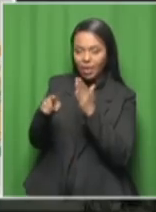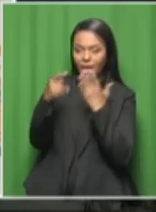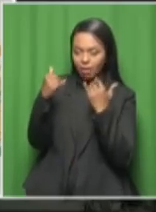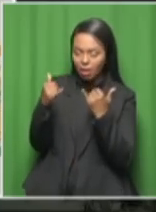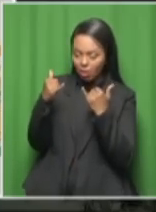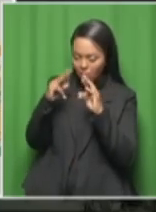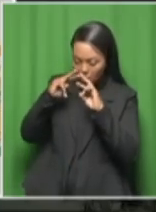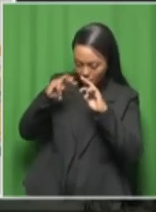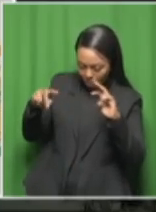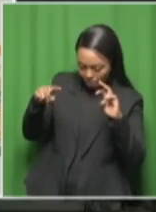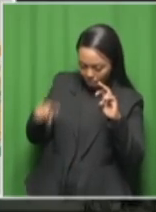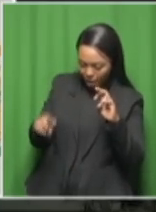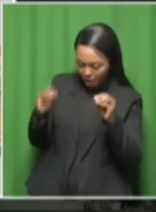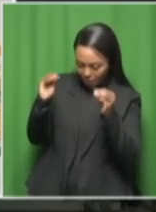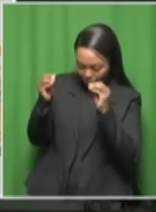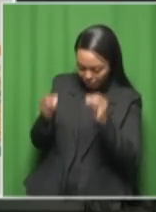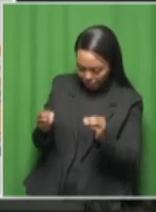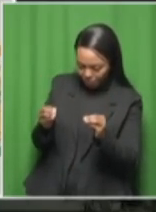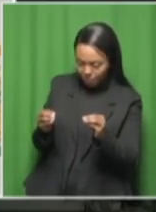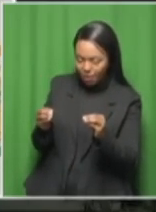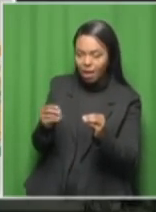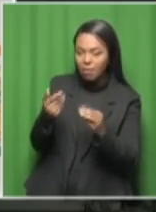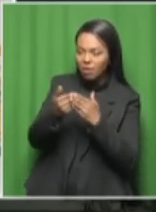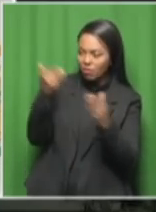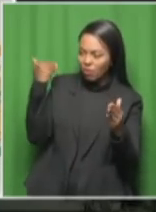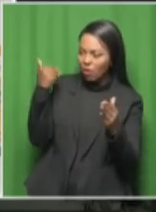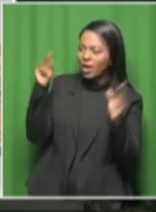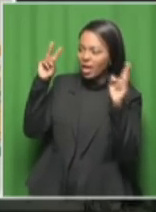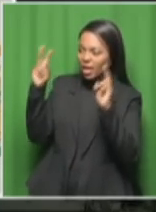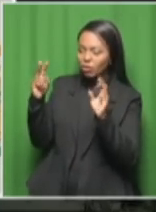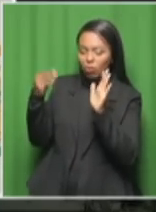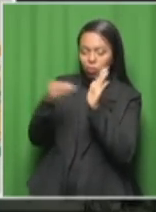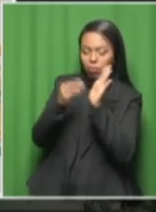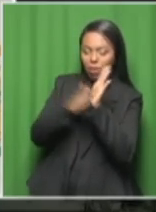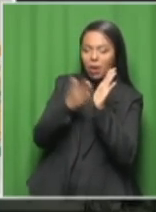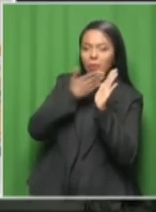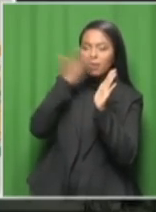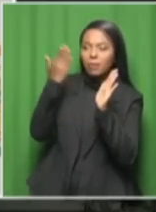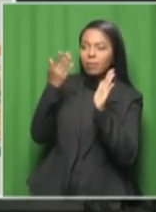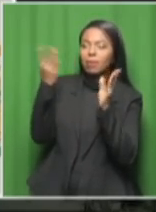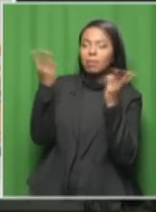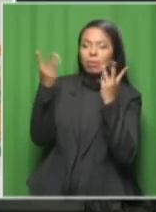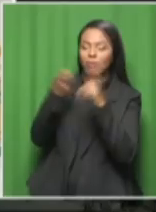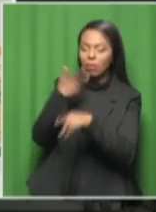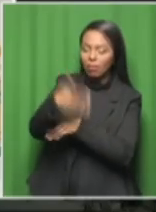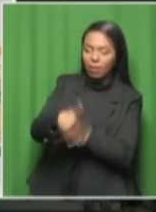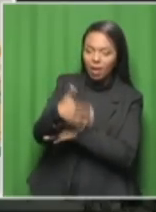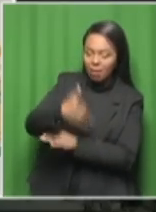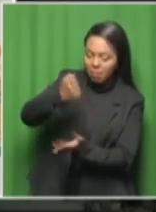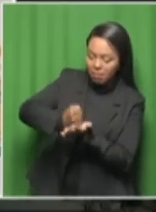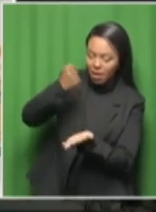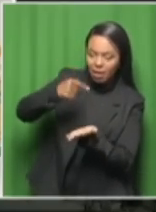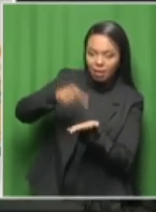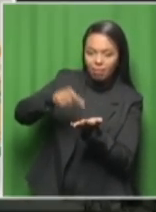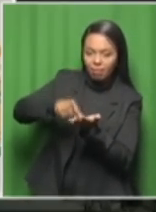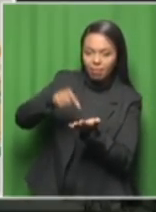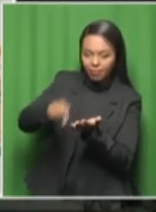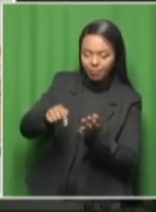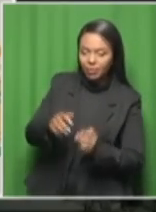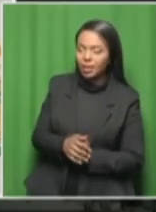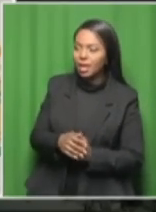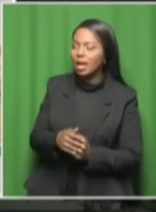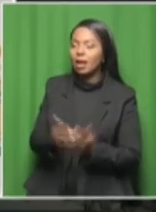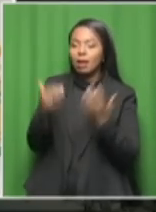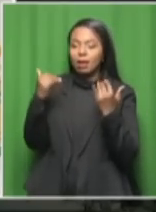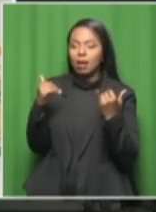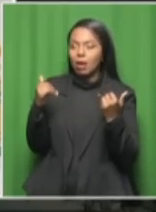an overarching policy about immigration as such. I mean, about the whole issue of migration, I mean to say, we did